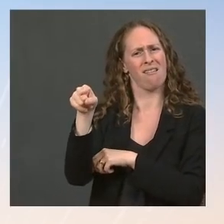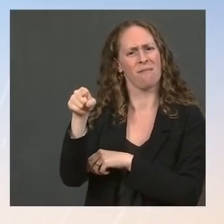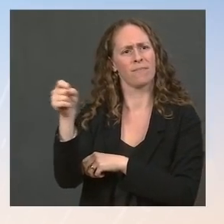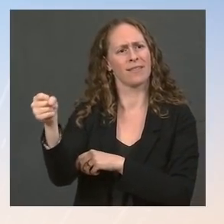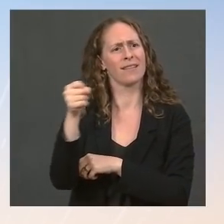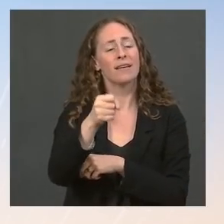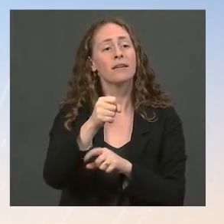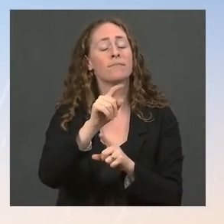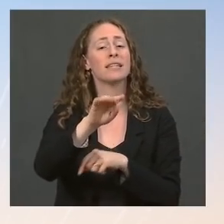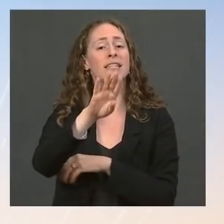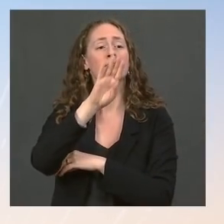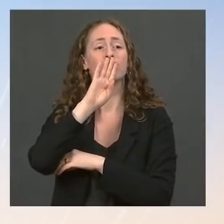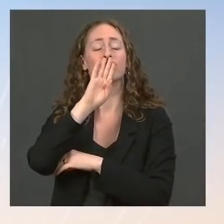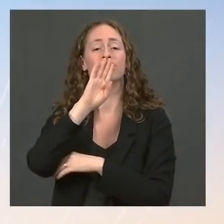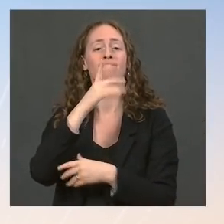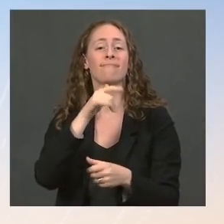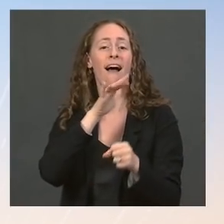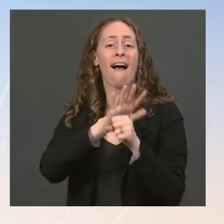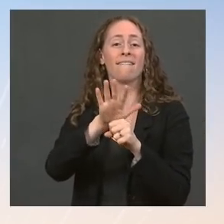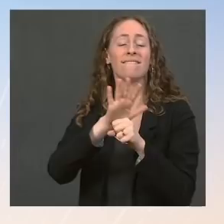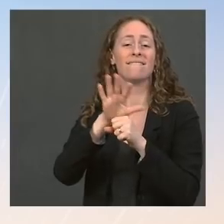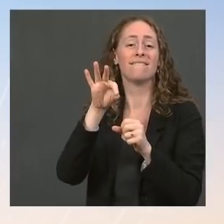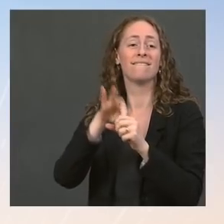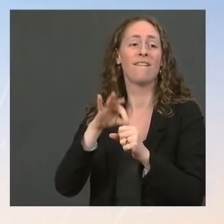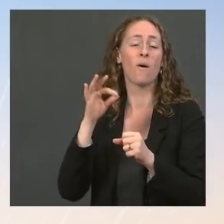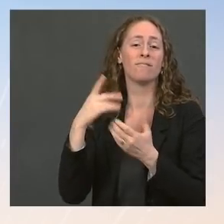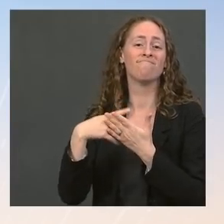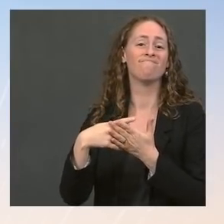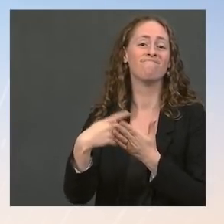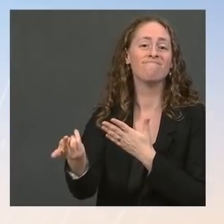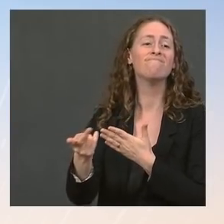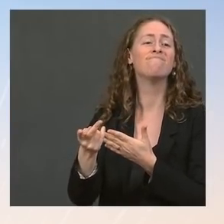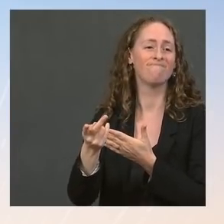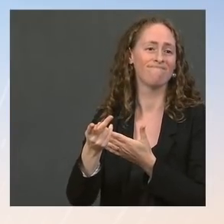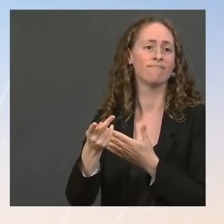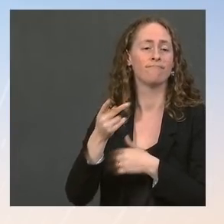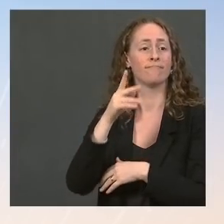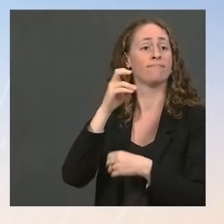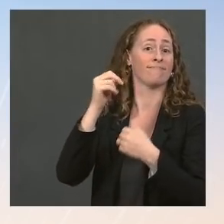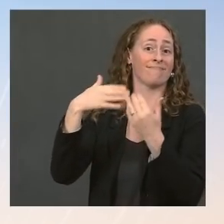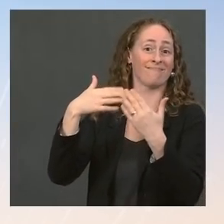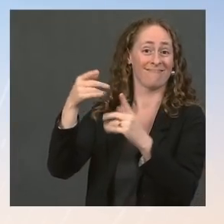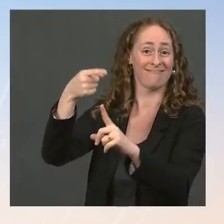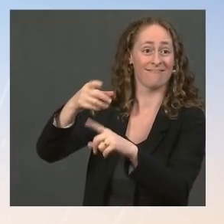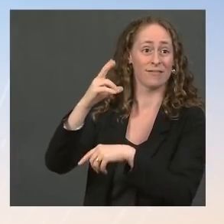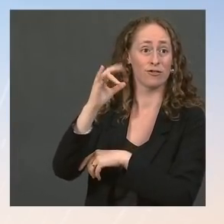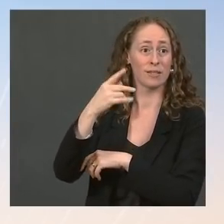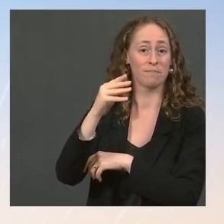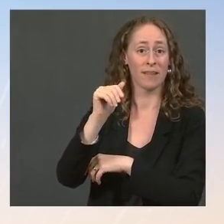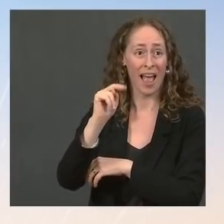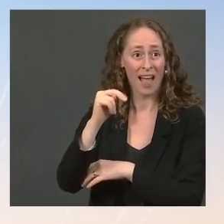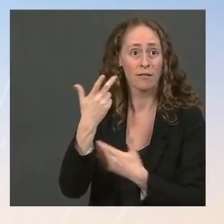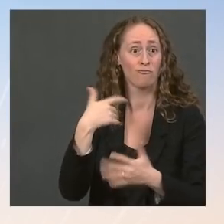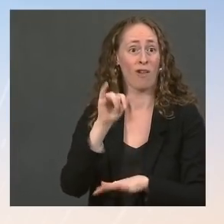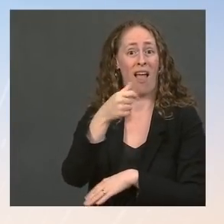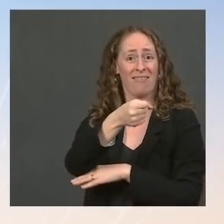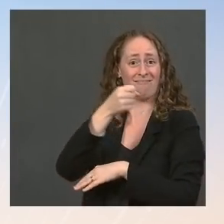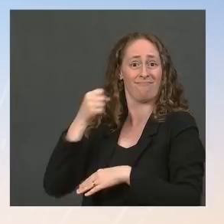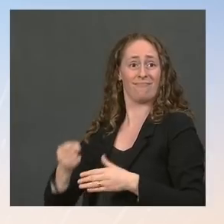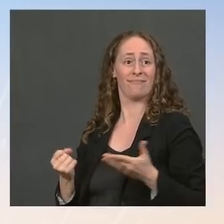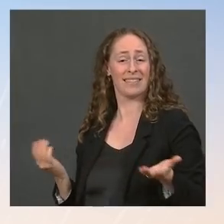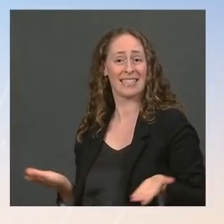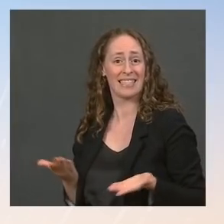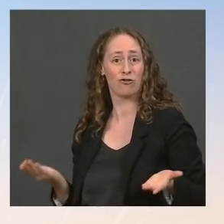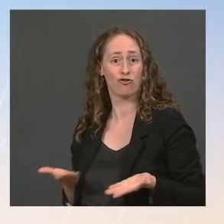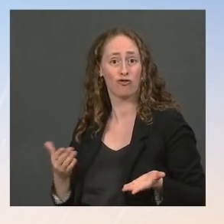do exactly that. We also have been engaged with him about working to find a job in the administration. That's something that we are eager to do if